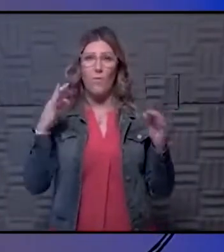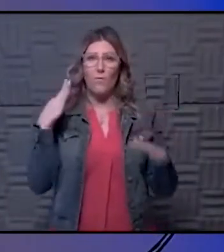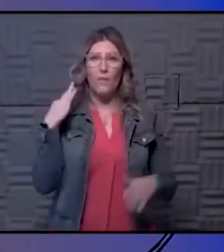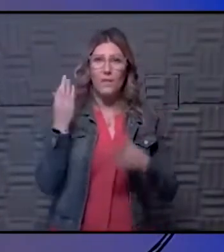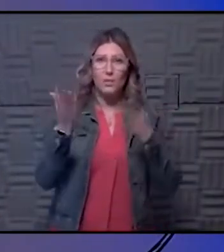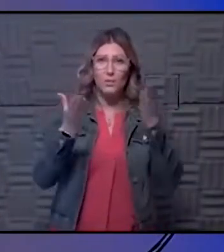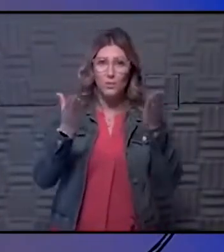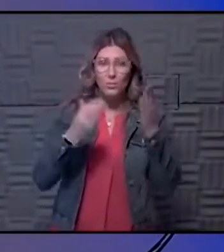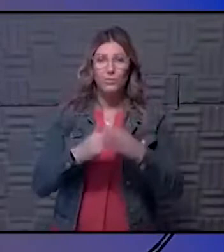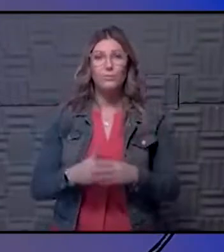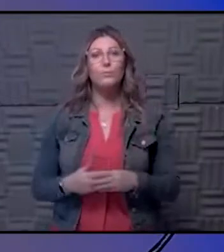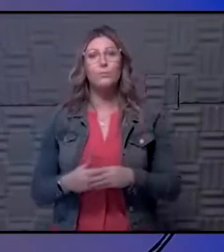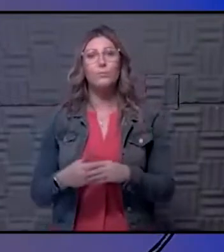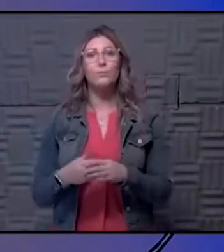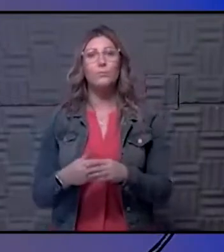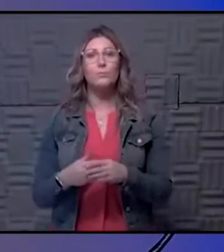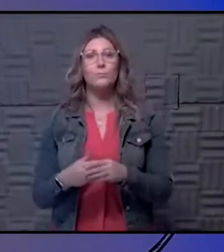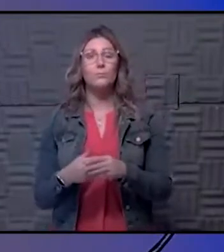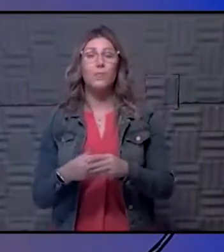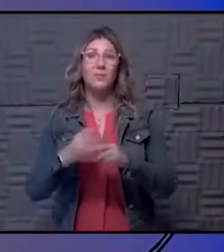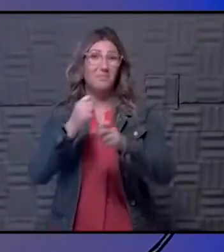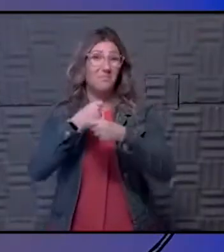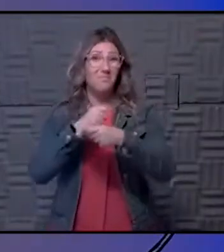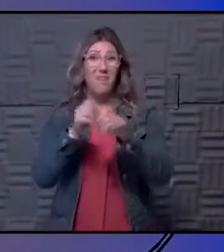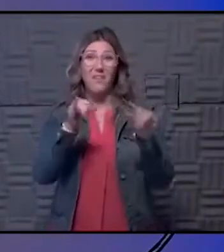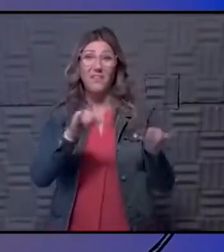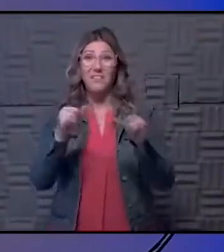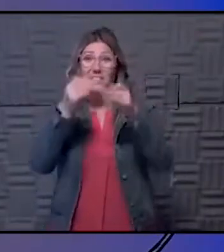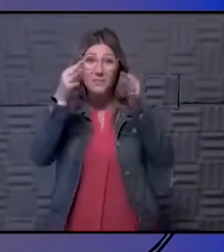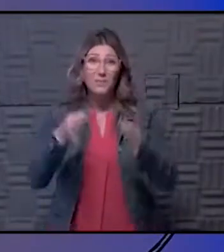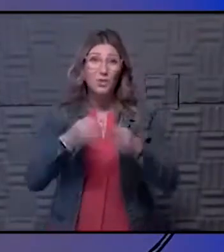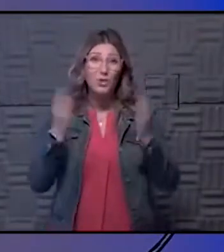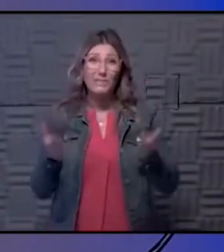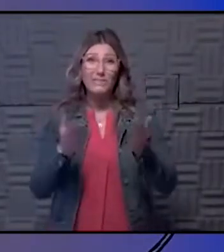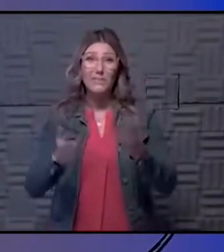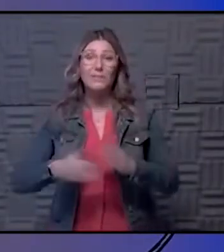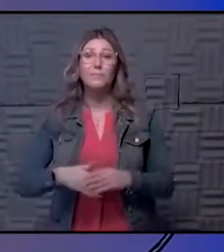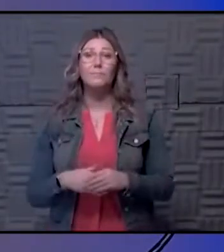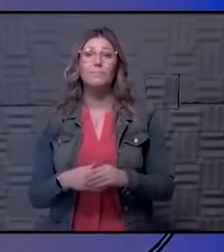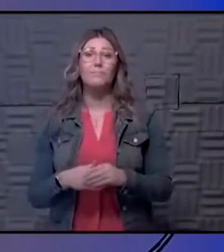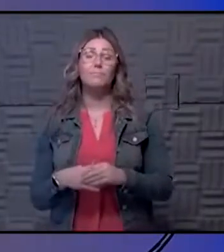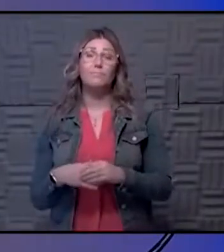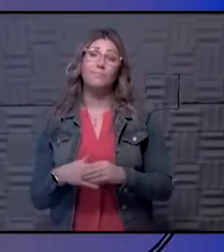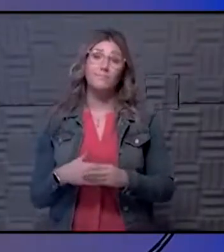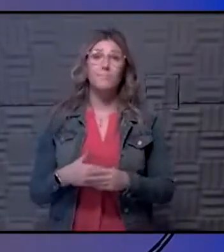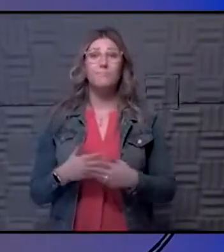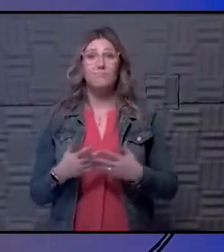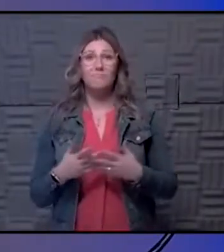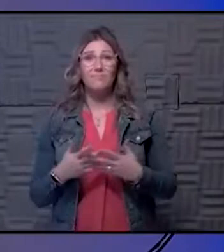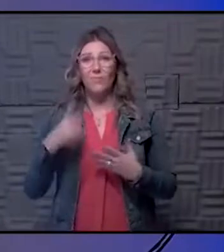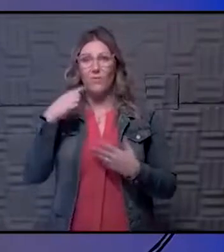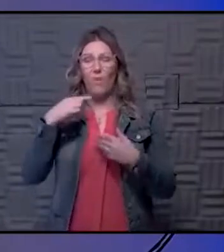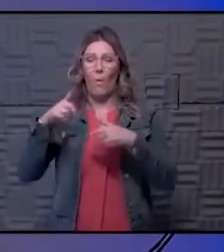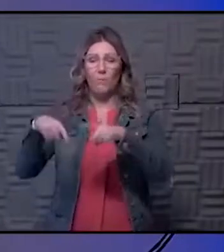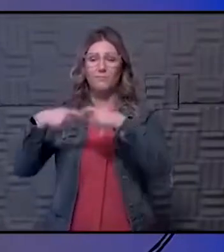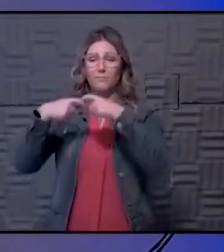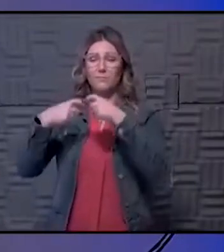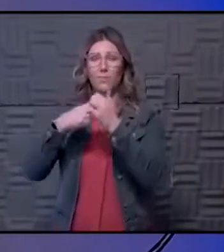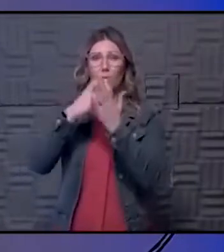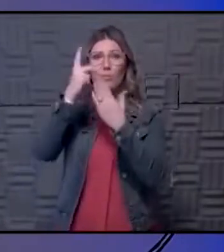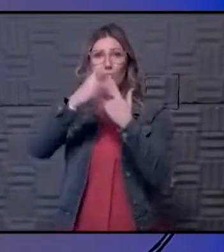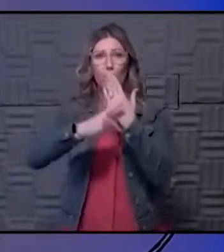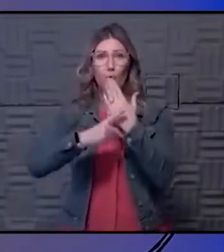Really have had make the same decision that we made here to put a pause on the program.